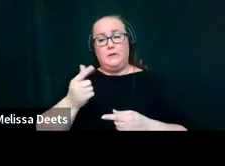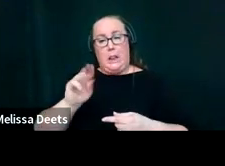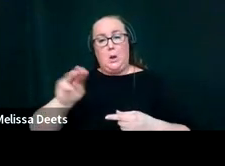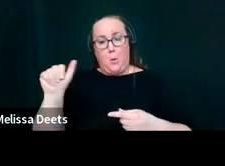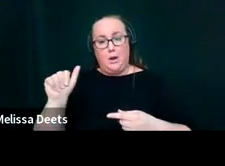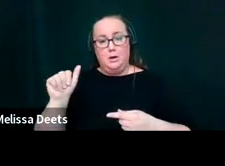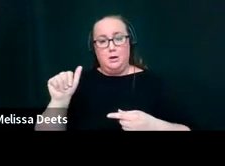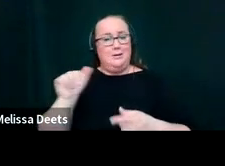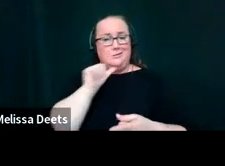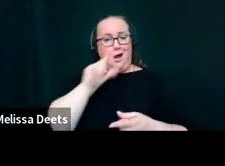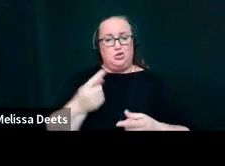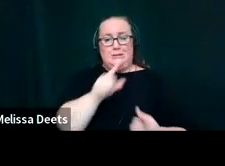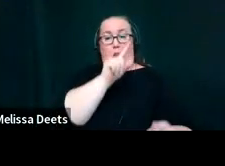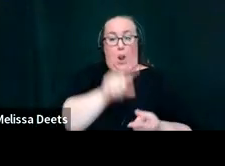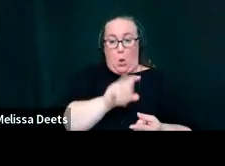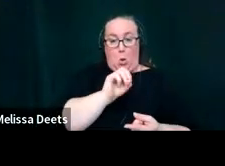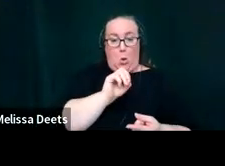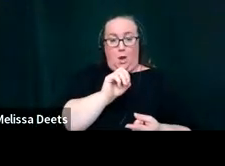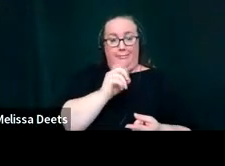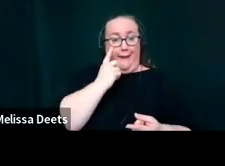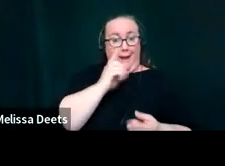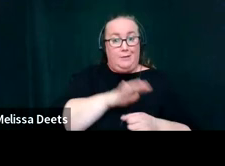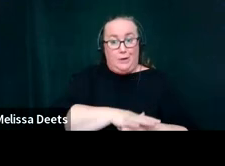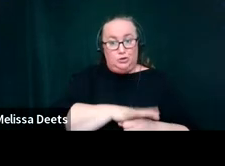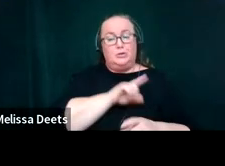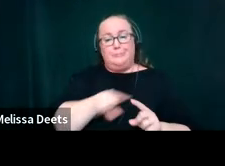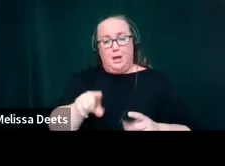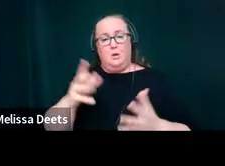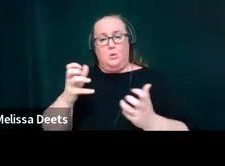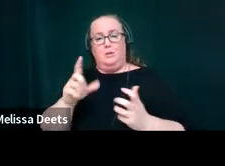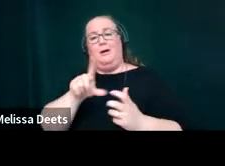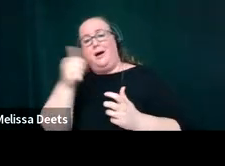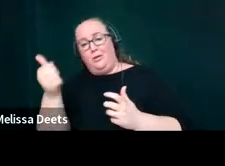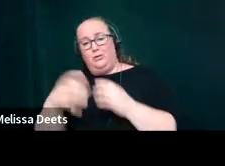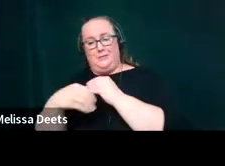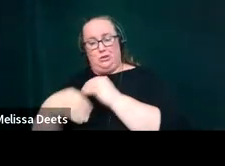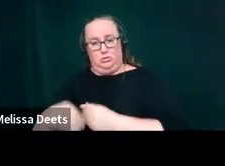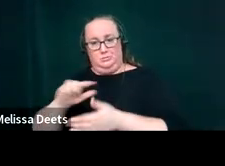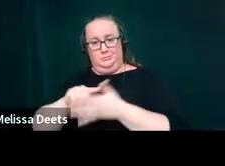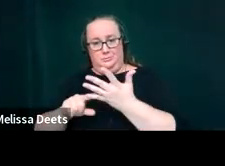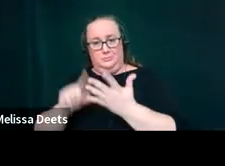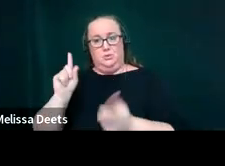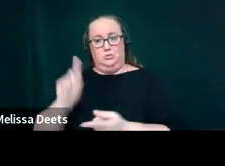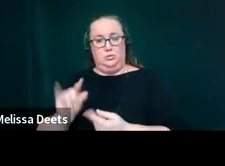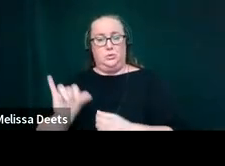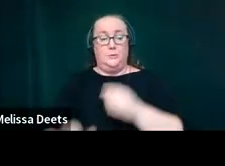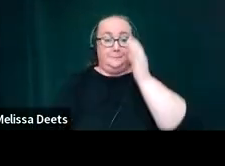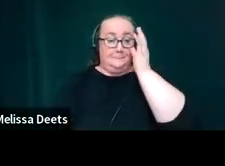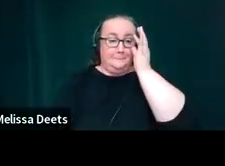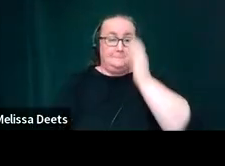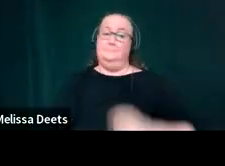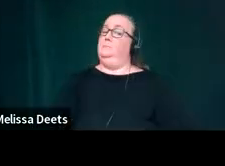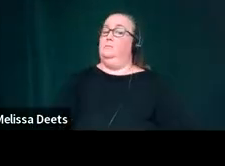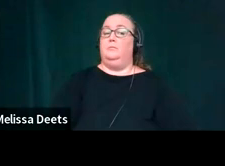than just lowering the eye pressure, which is what's currently done. So let's get into some other options,